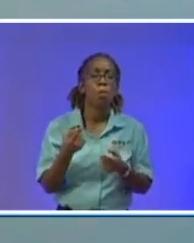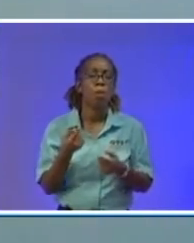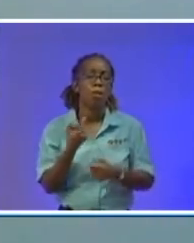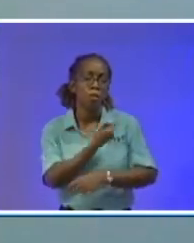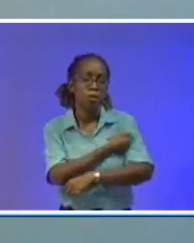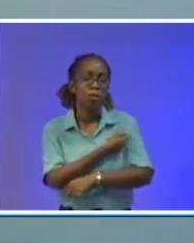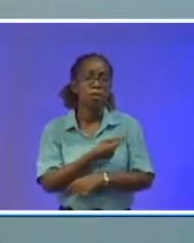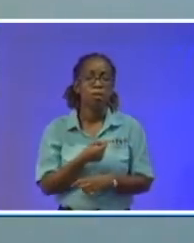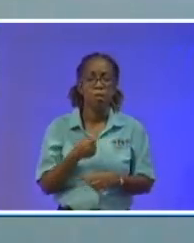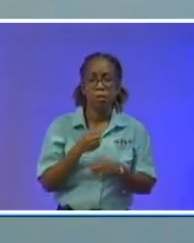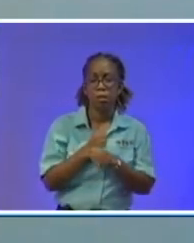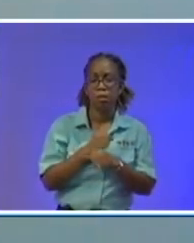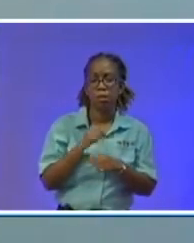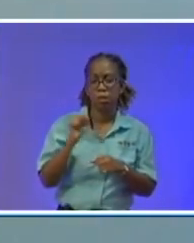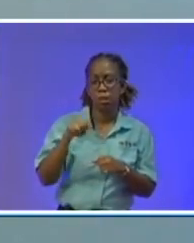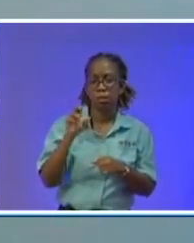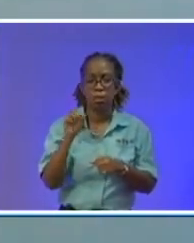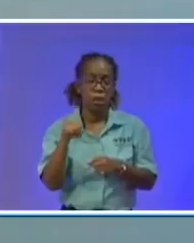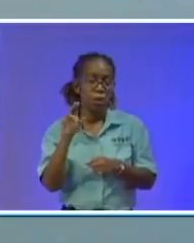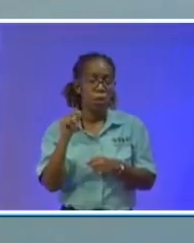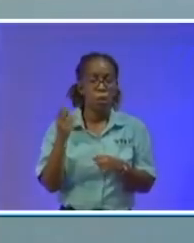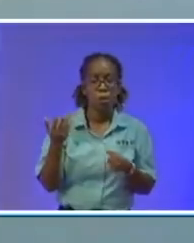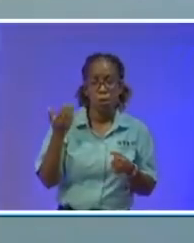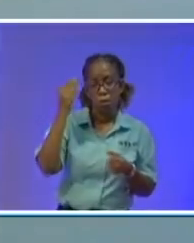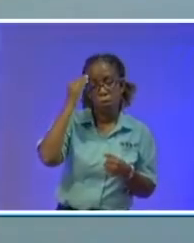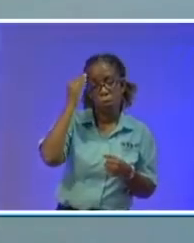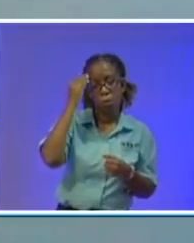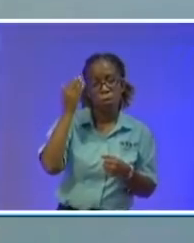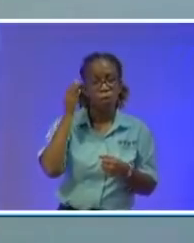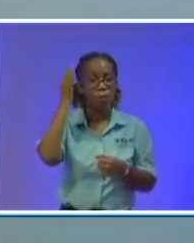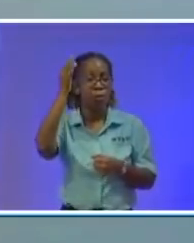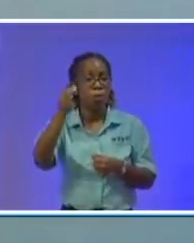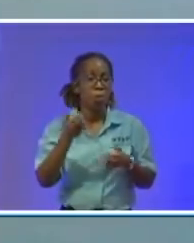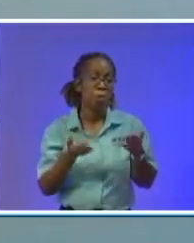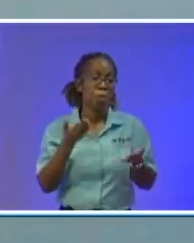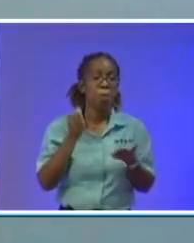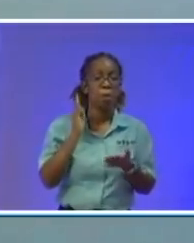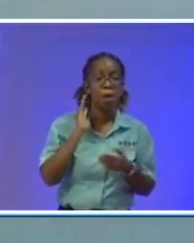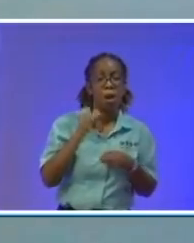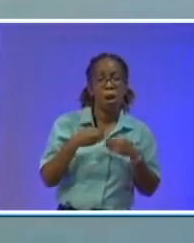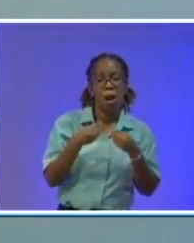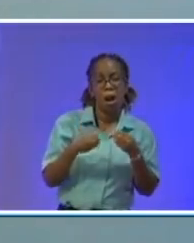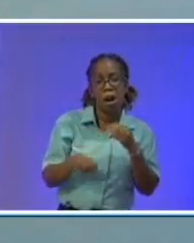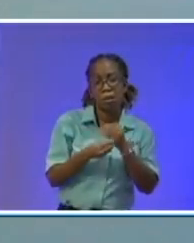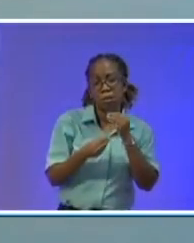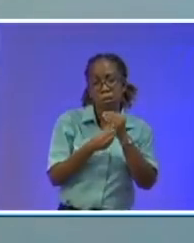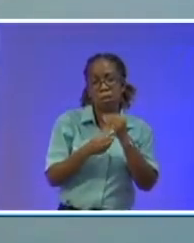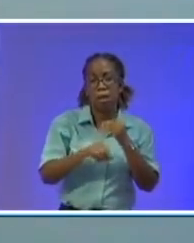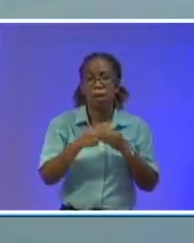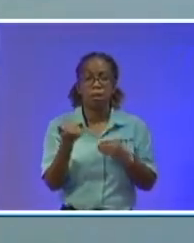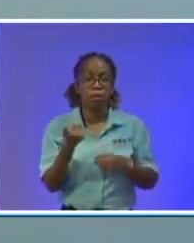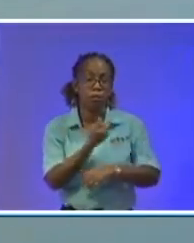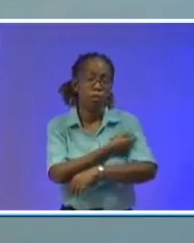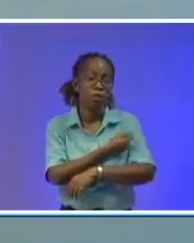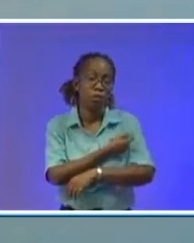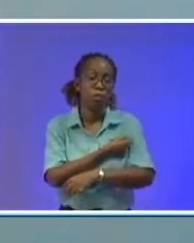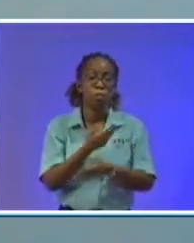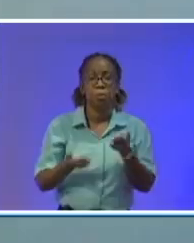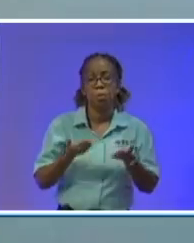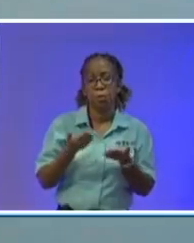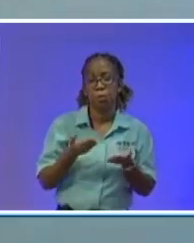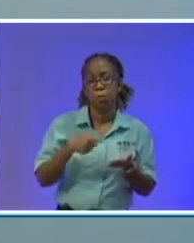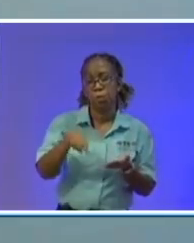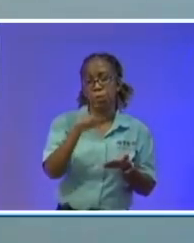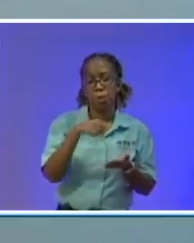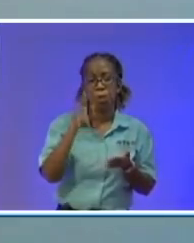plans to launch a booster program for the adult population. Do you know if the ministry is also going to advise the local population here, those who have gotten